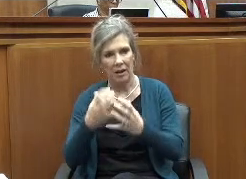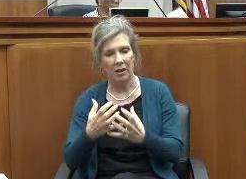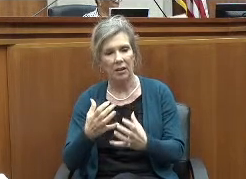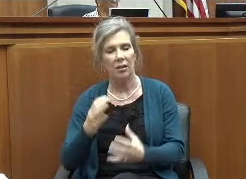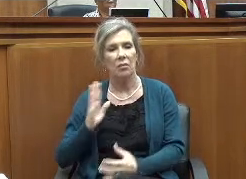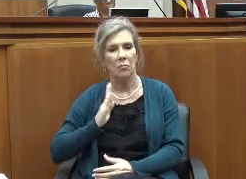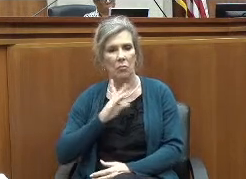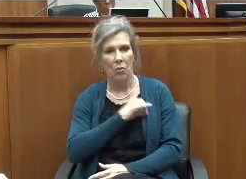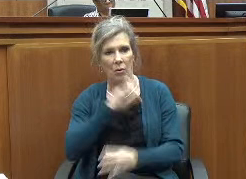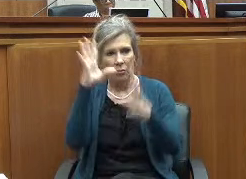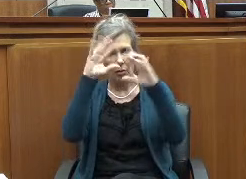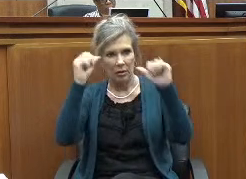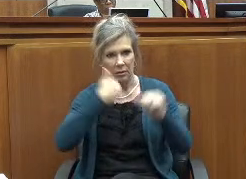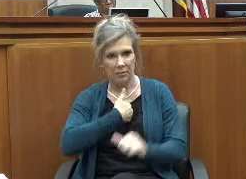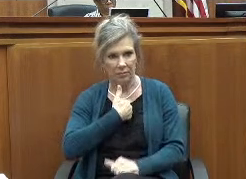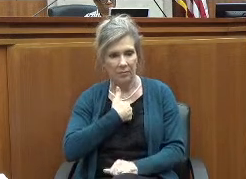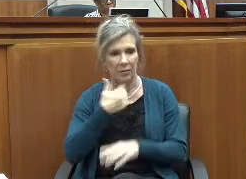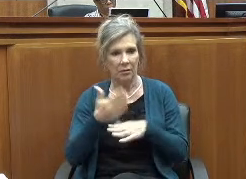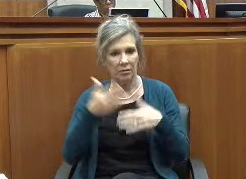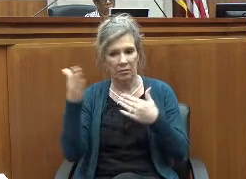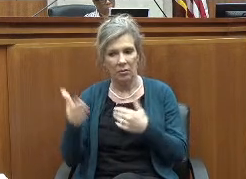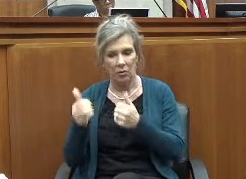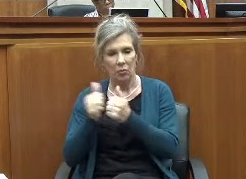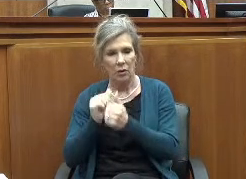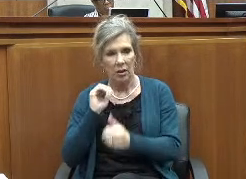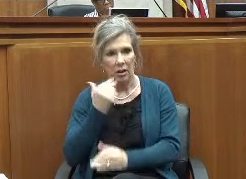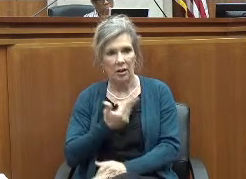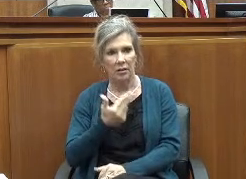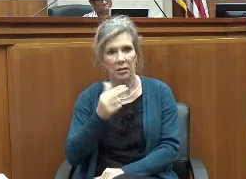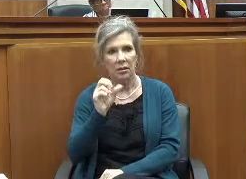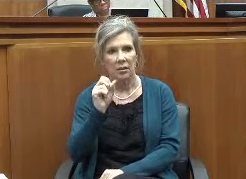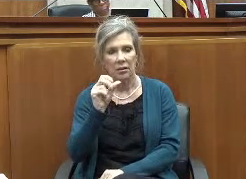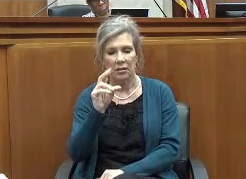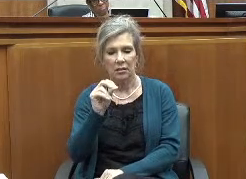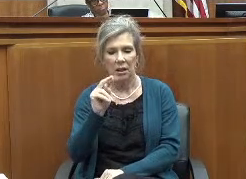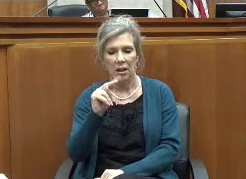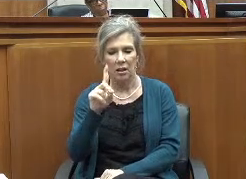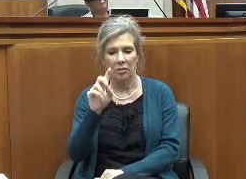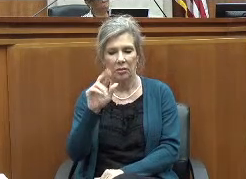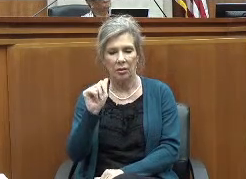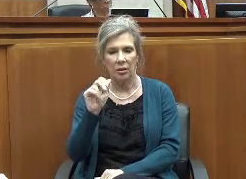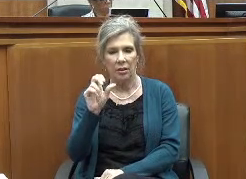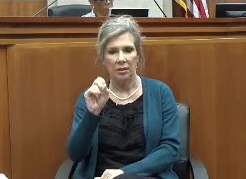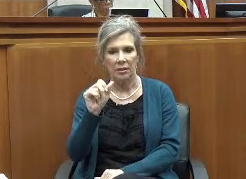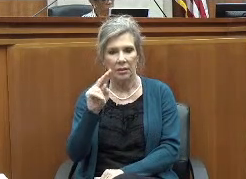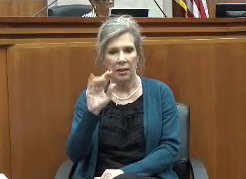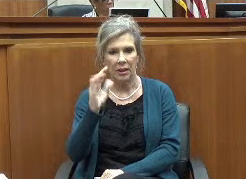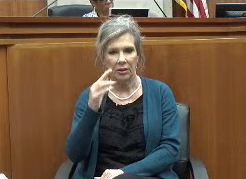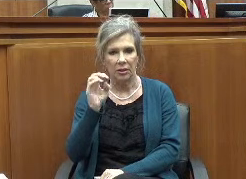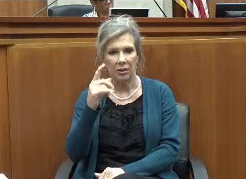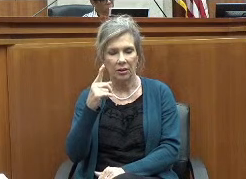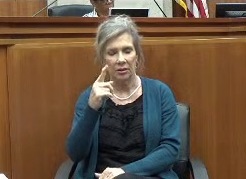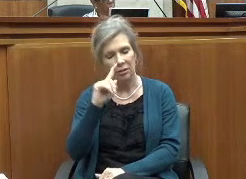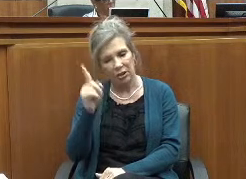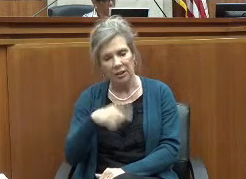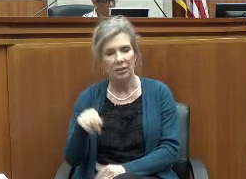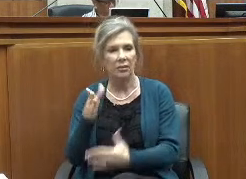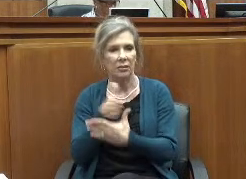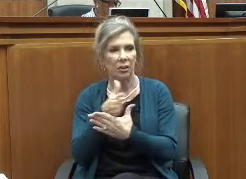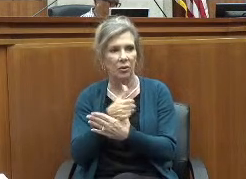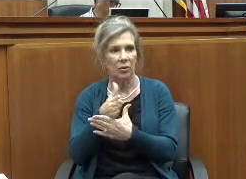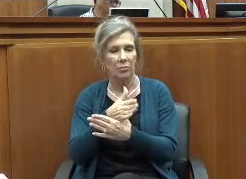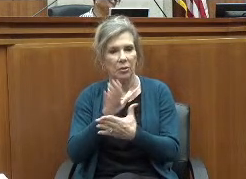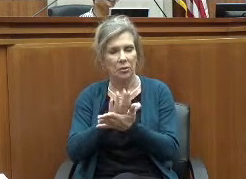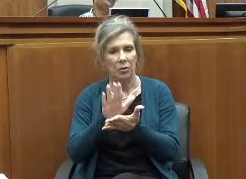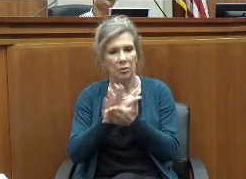and I have with me today Shonda Sanchez, our interim school leader. Thank you so much for this opportunity to present our charter